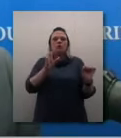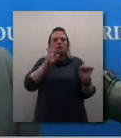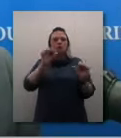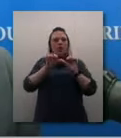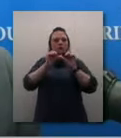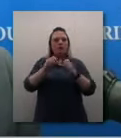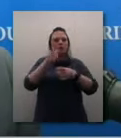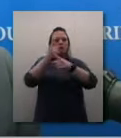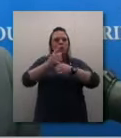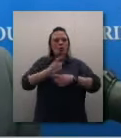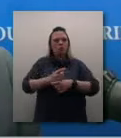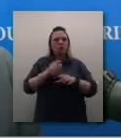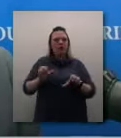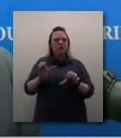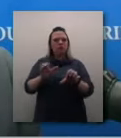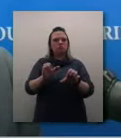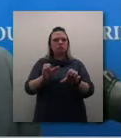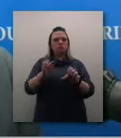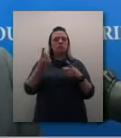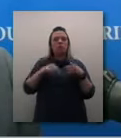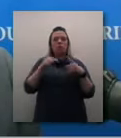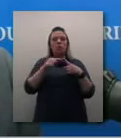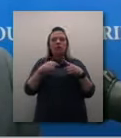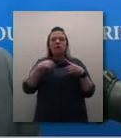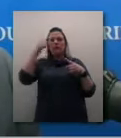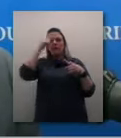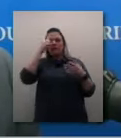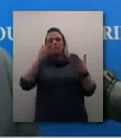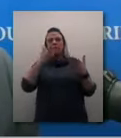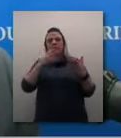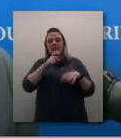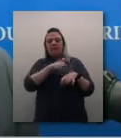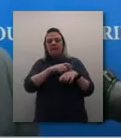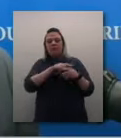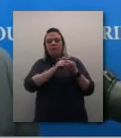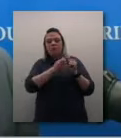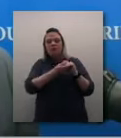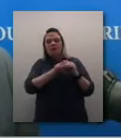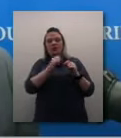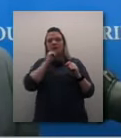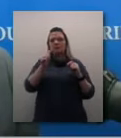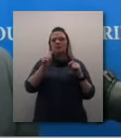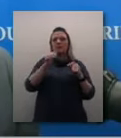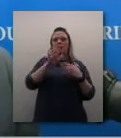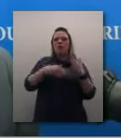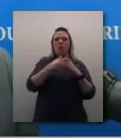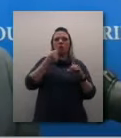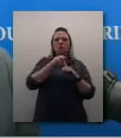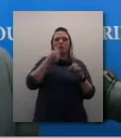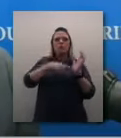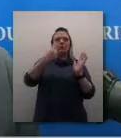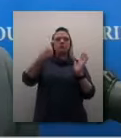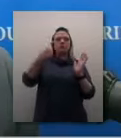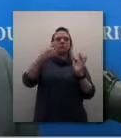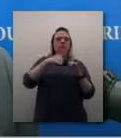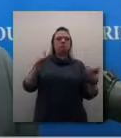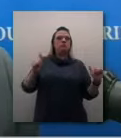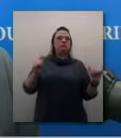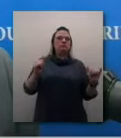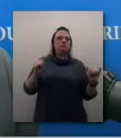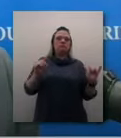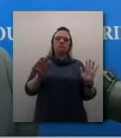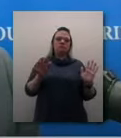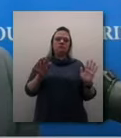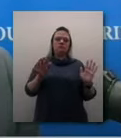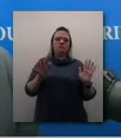being. And when we do think it's time to make some changes, it will not be all at once. It will be